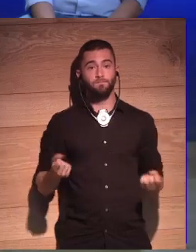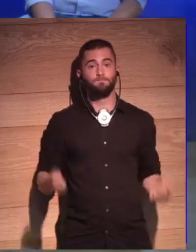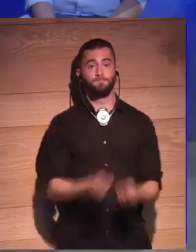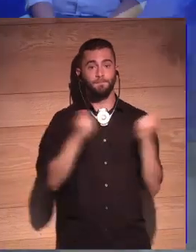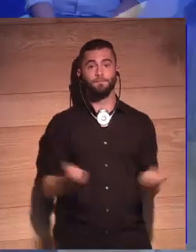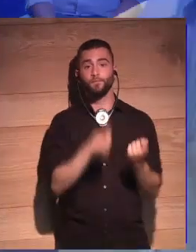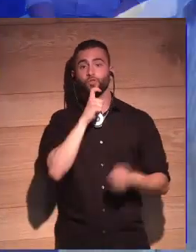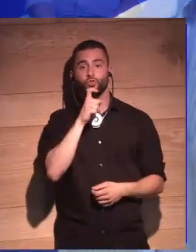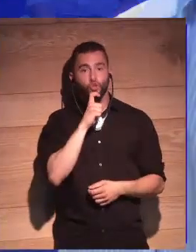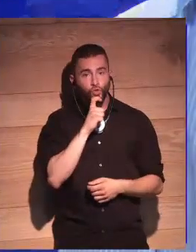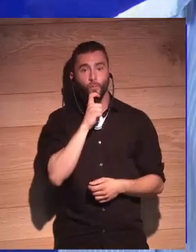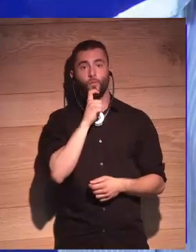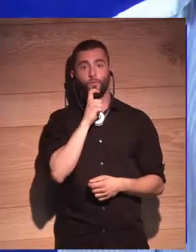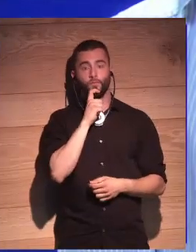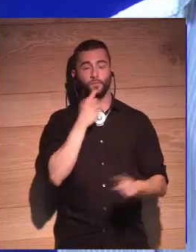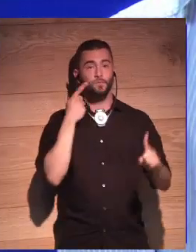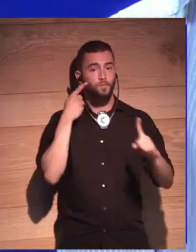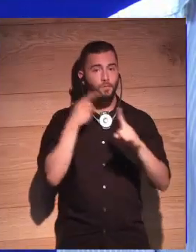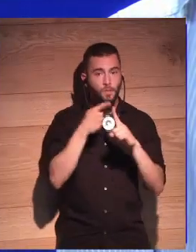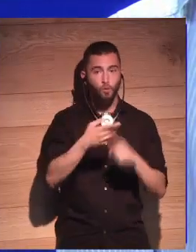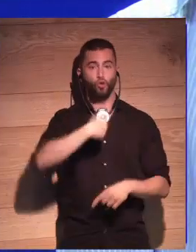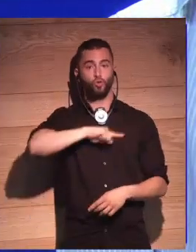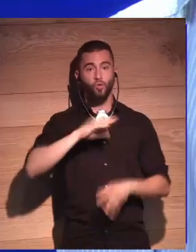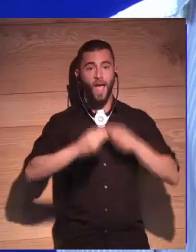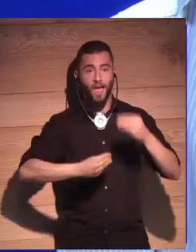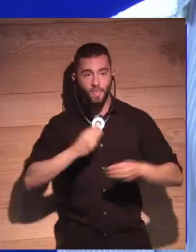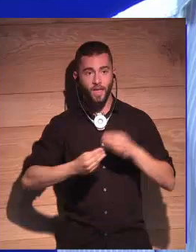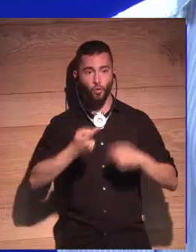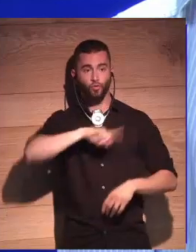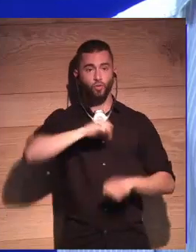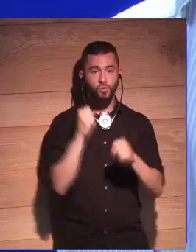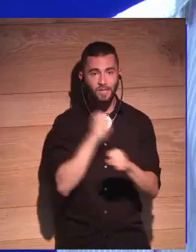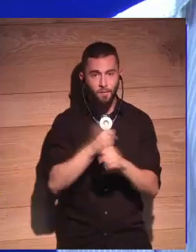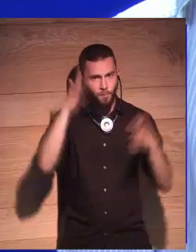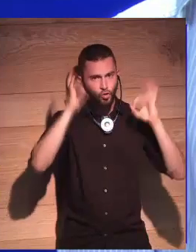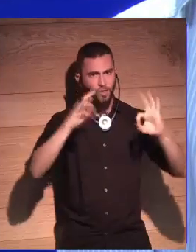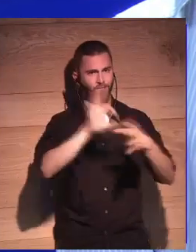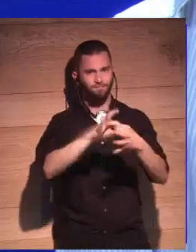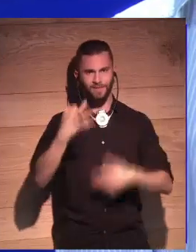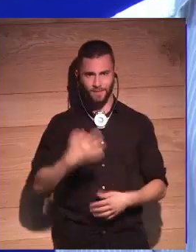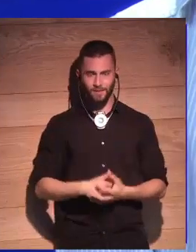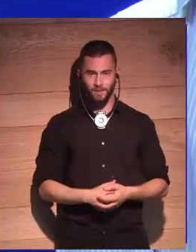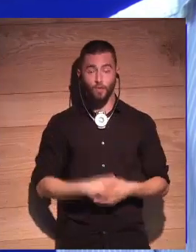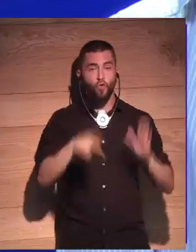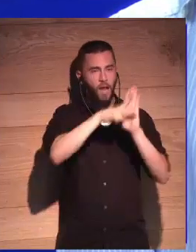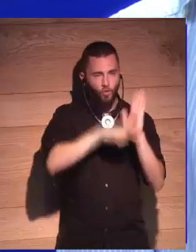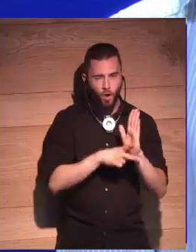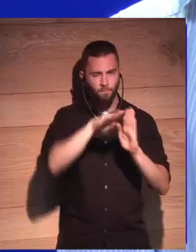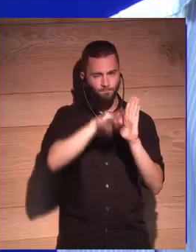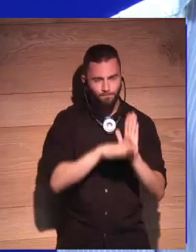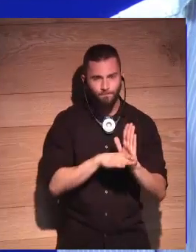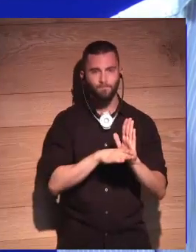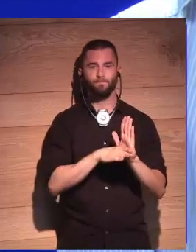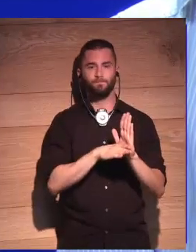is how we can launch the message so that the things that we are working on make sense. That is to